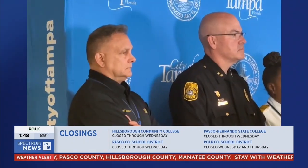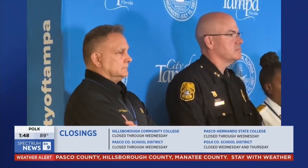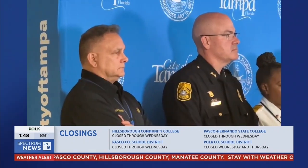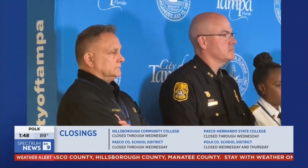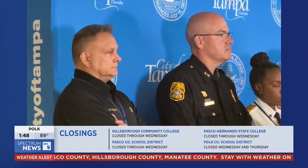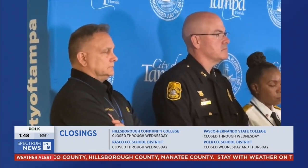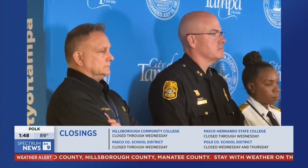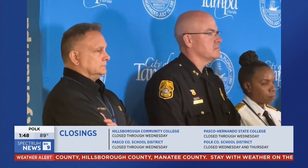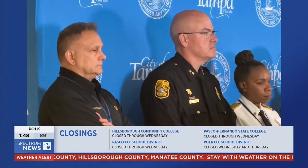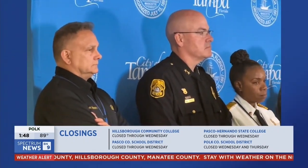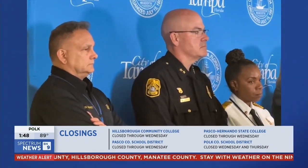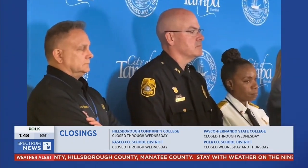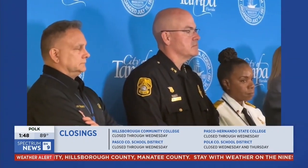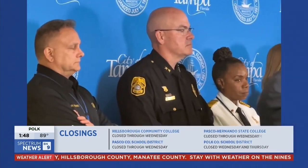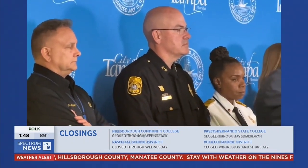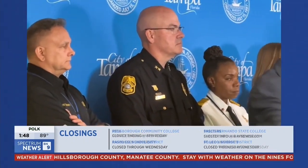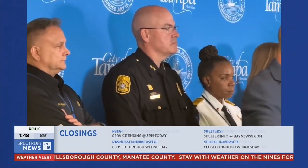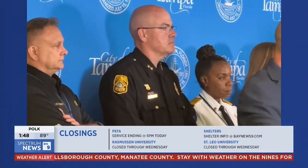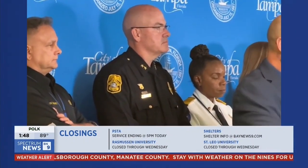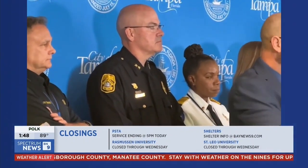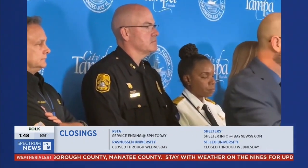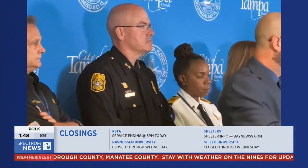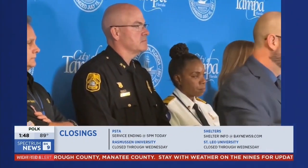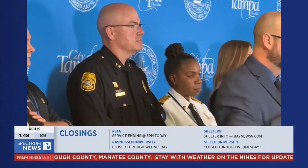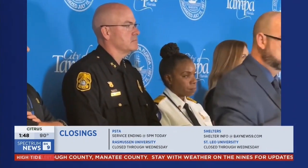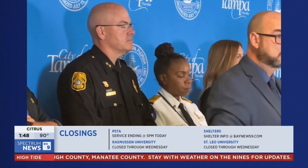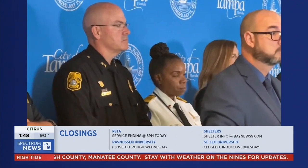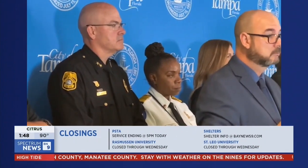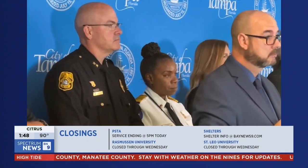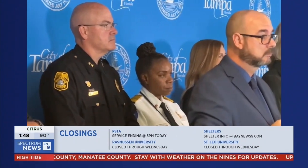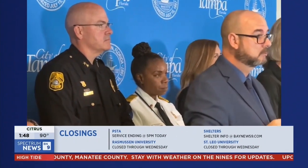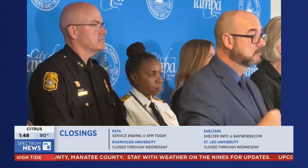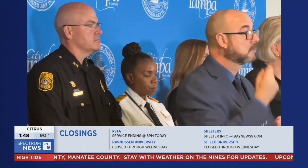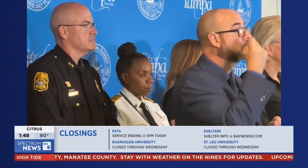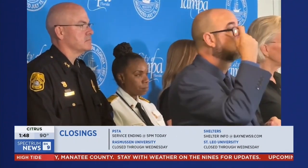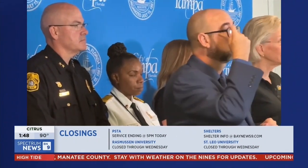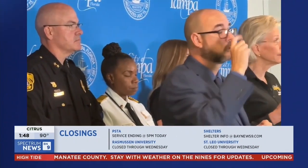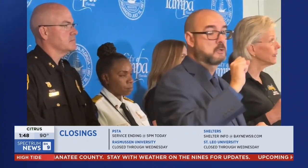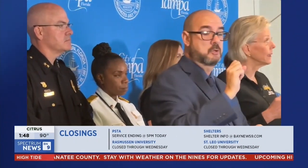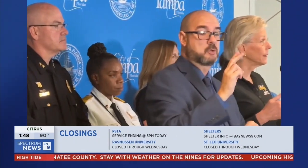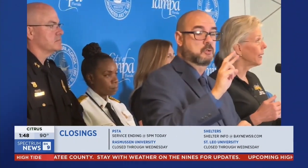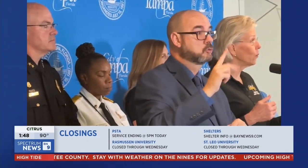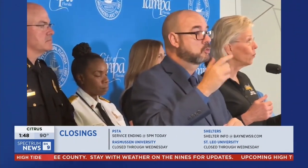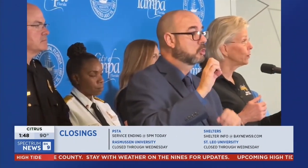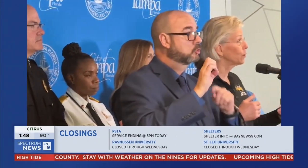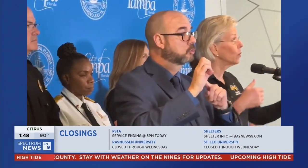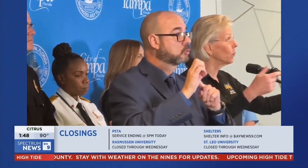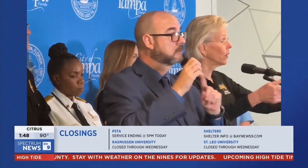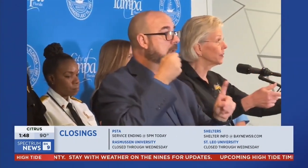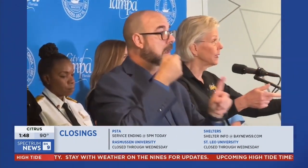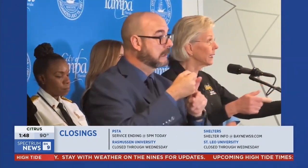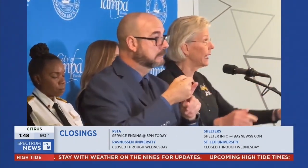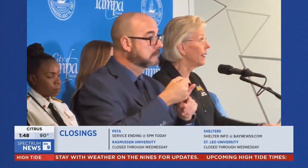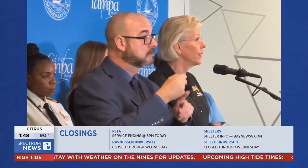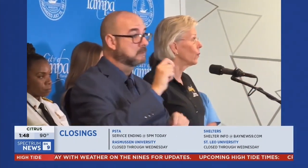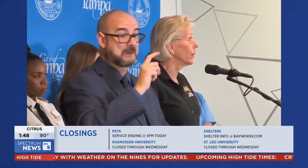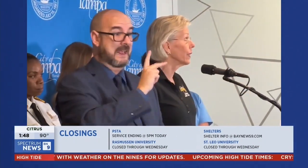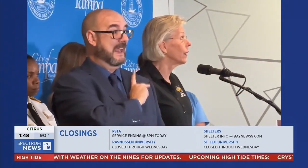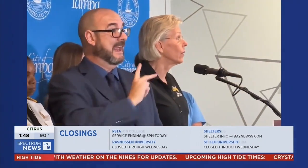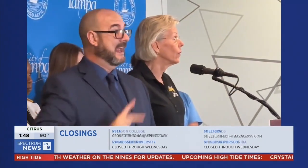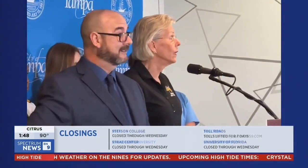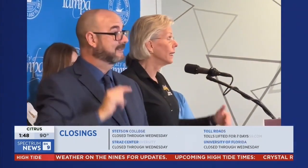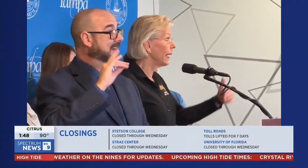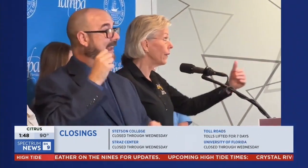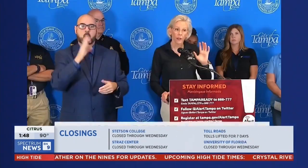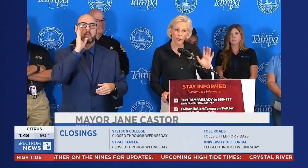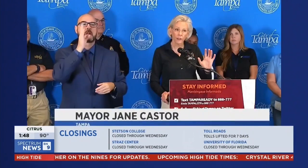to leave if you are in one of those evacuation zones. Utility workers are also out and staged throughout the county, prepared for if and when you